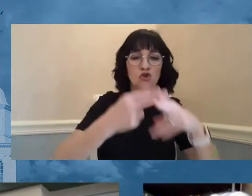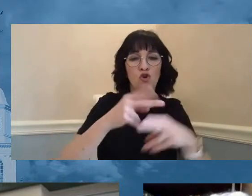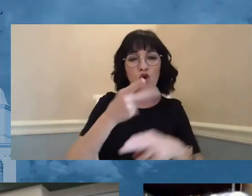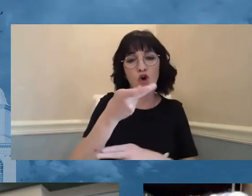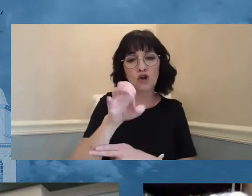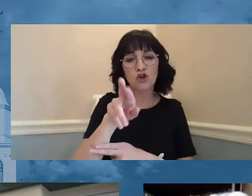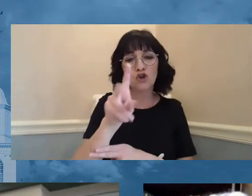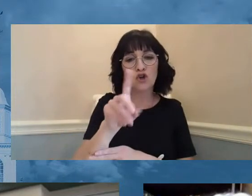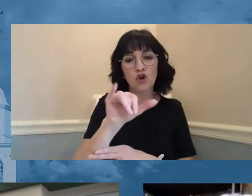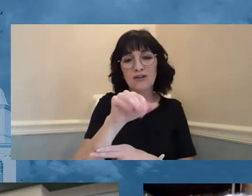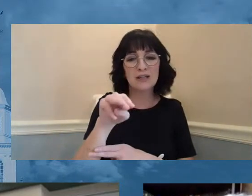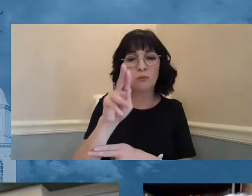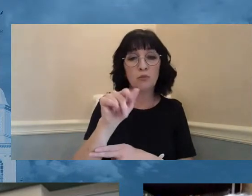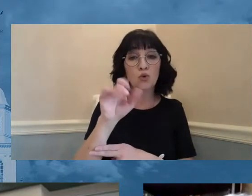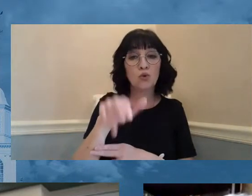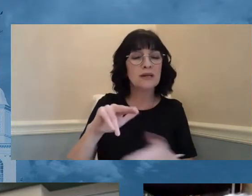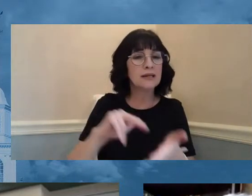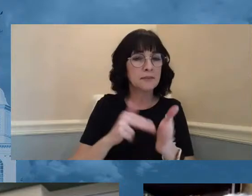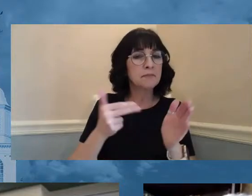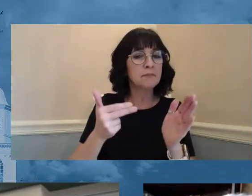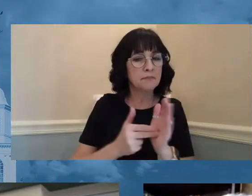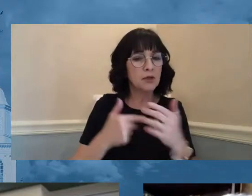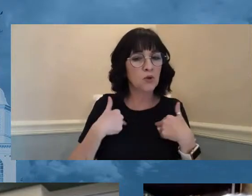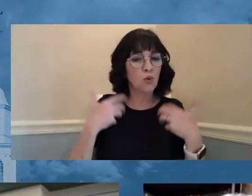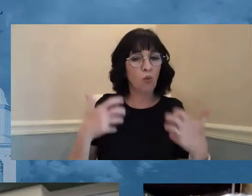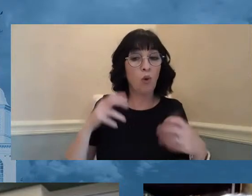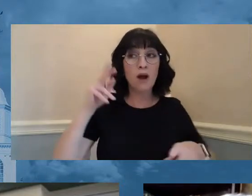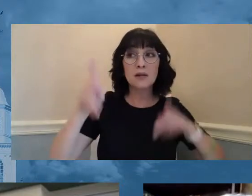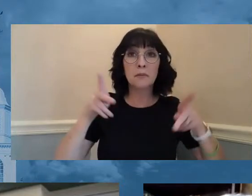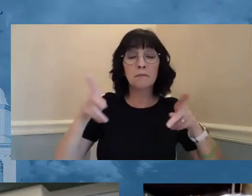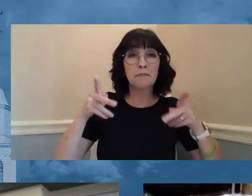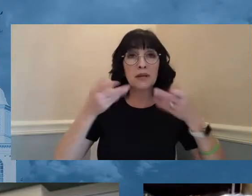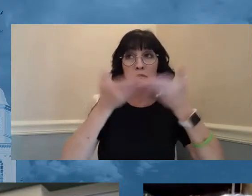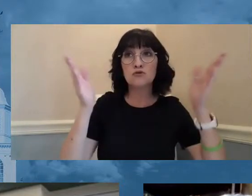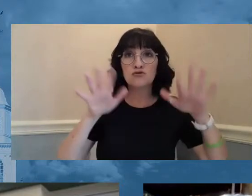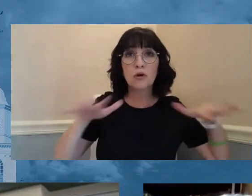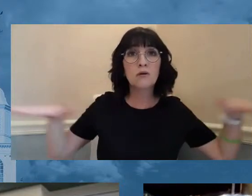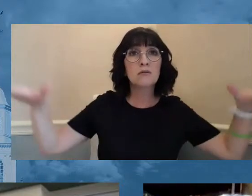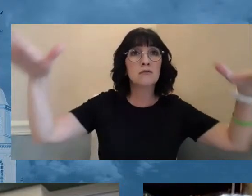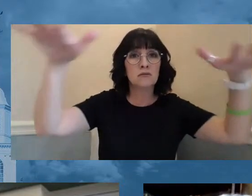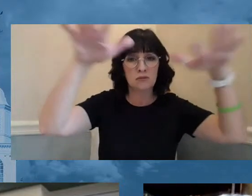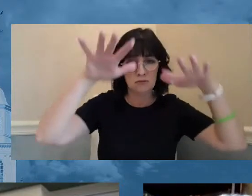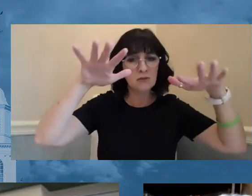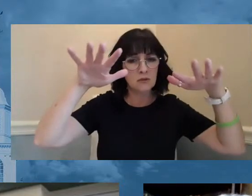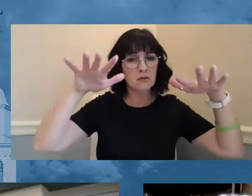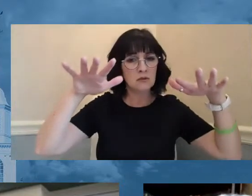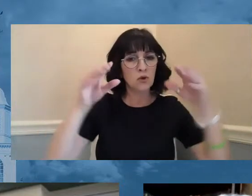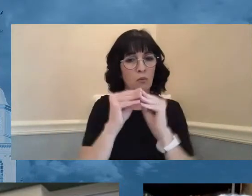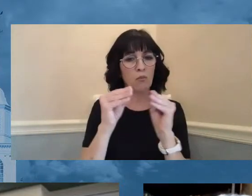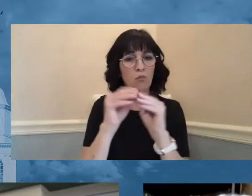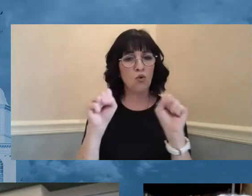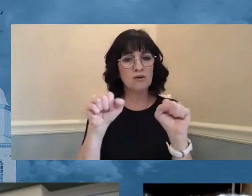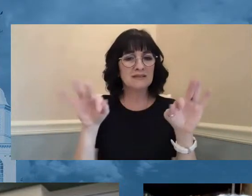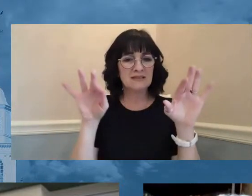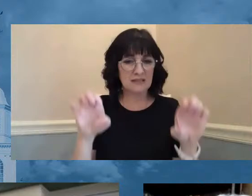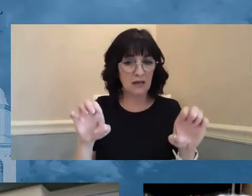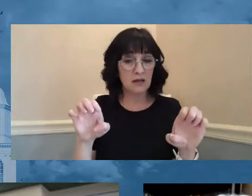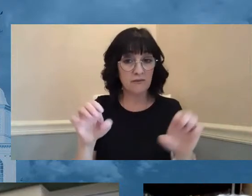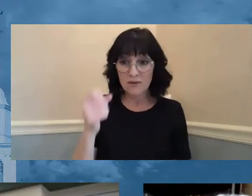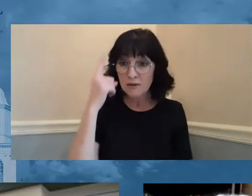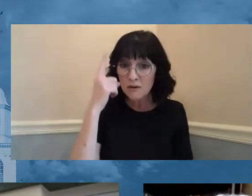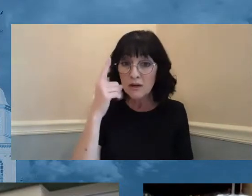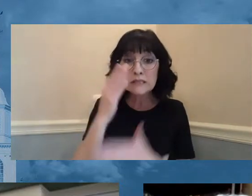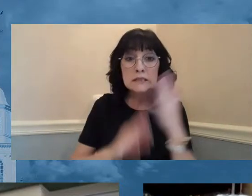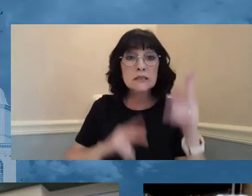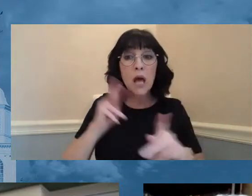speaking of boots on the ground, it is still out there. I was going to say COVID-19 is still out there. We are seeing, as the governor showed, lots